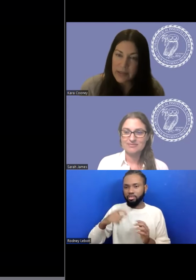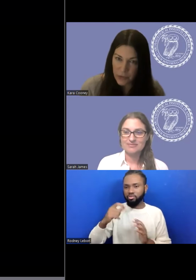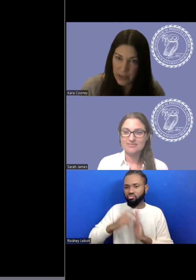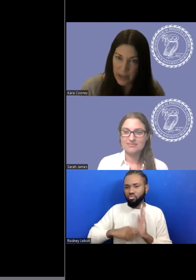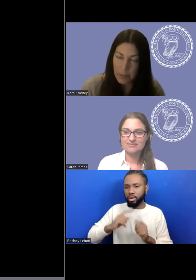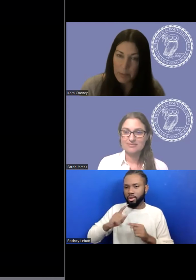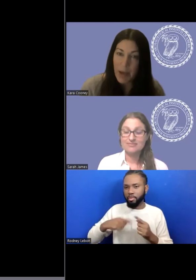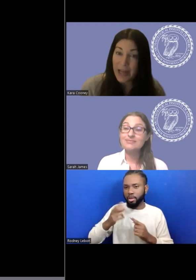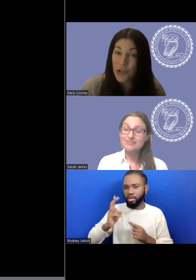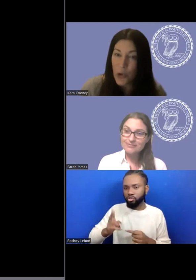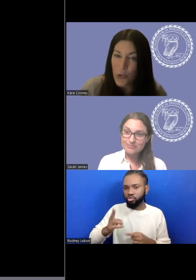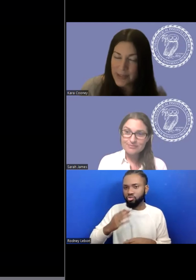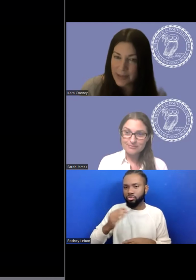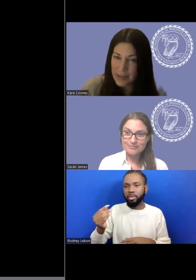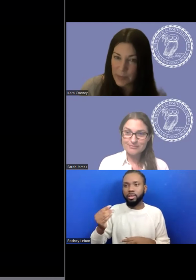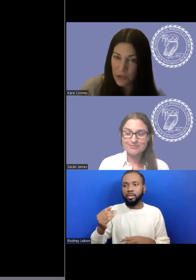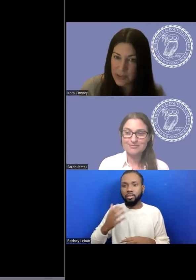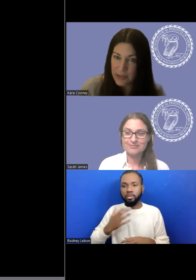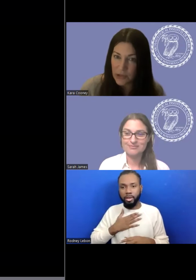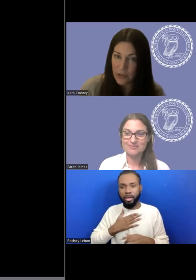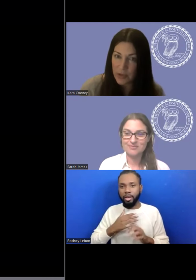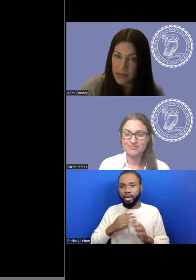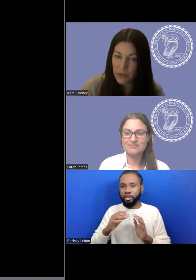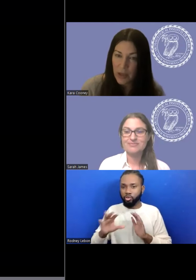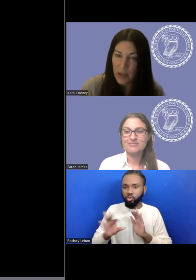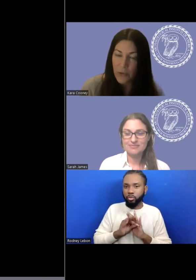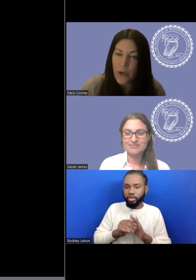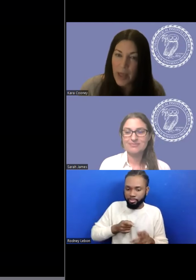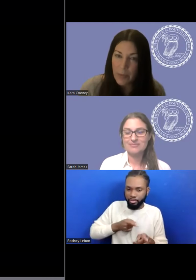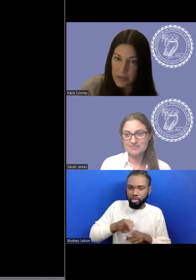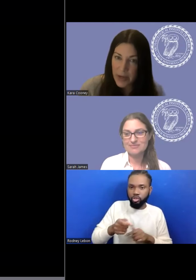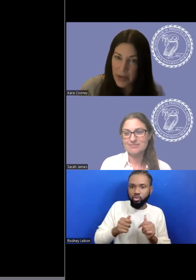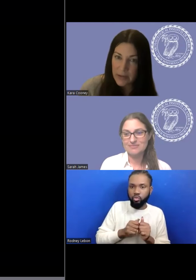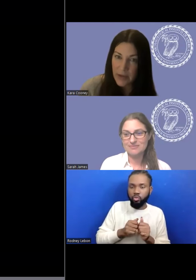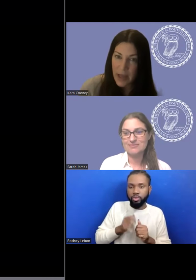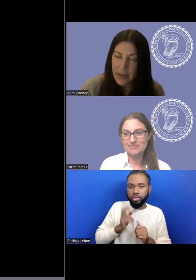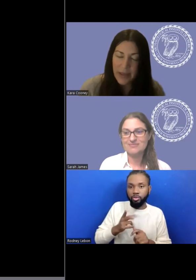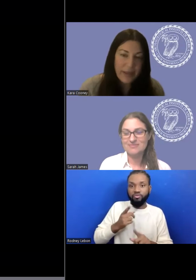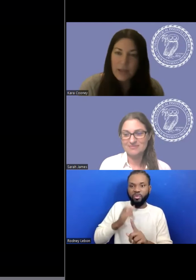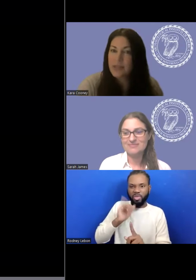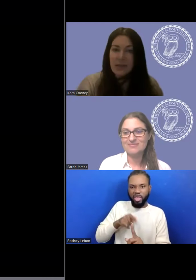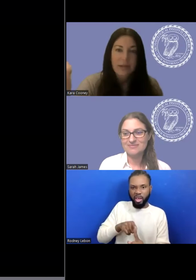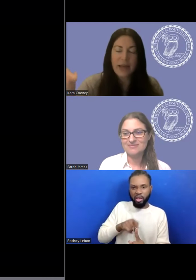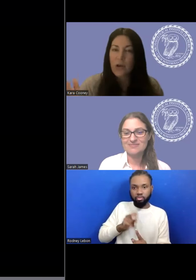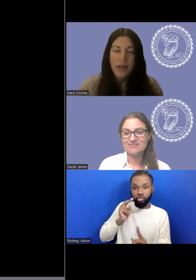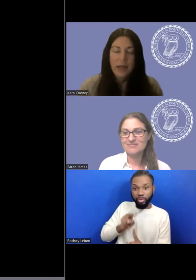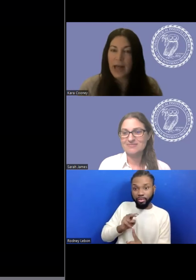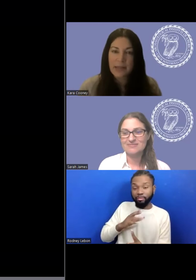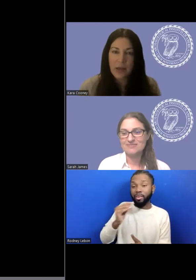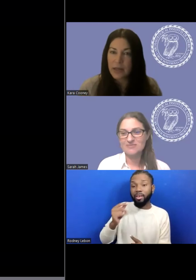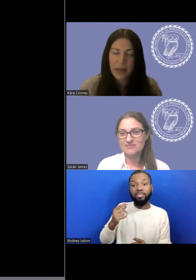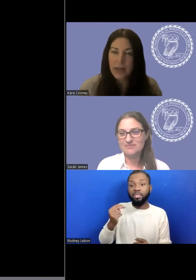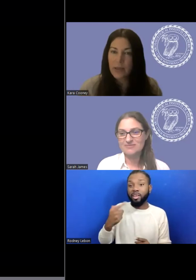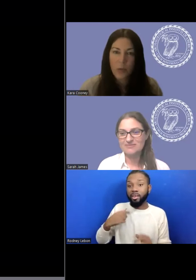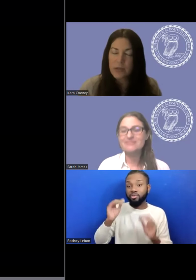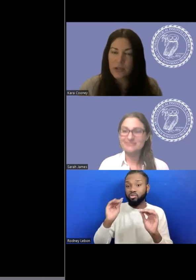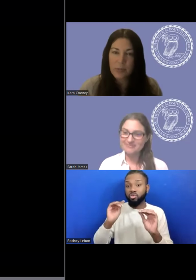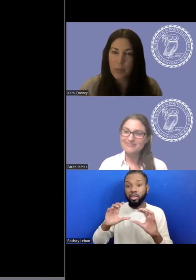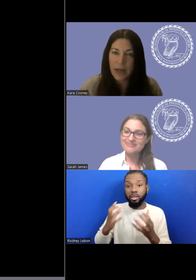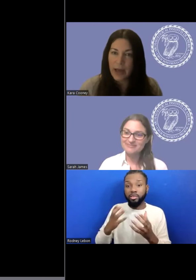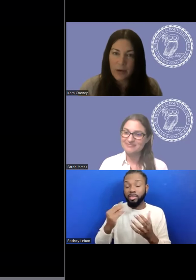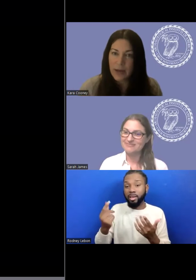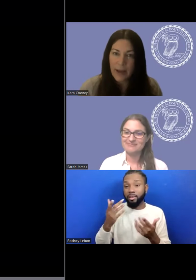history and my chosen specialization of history from that perspective. And then I taught a class on it and the